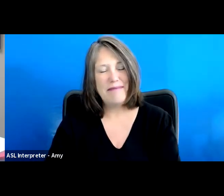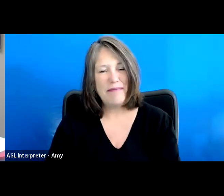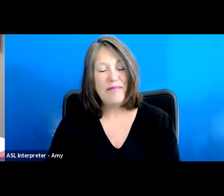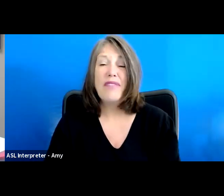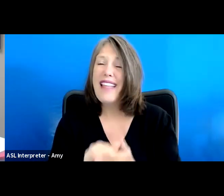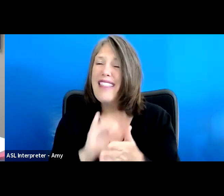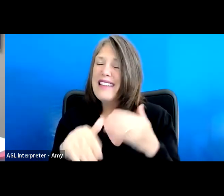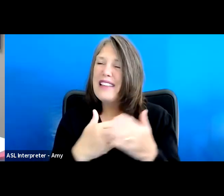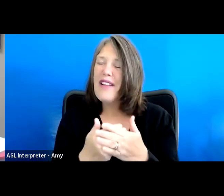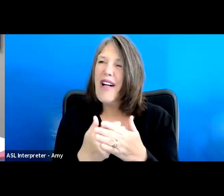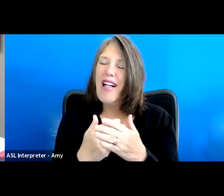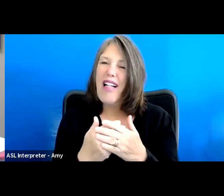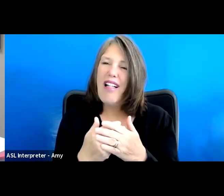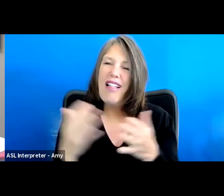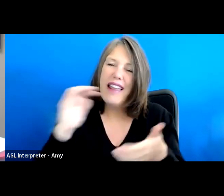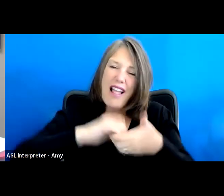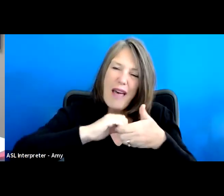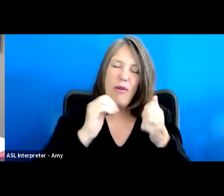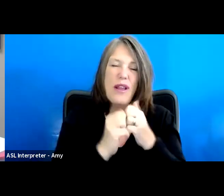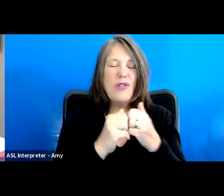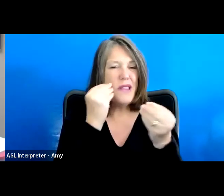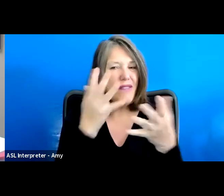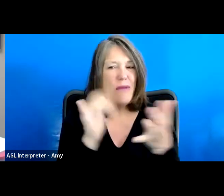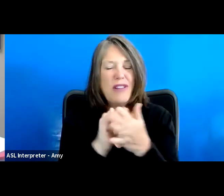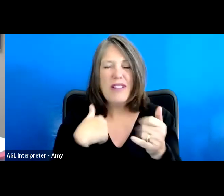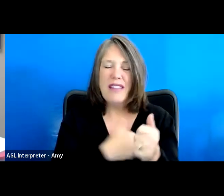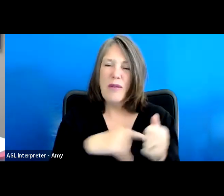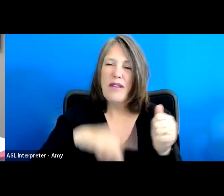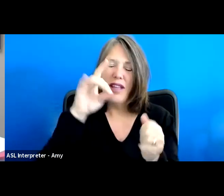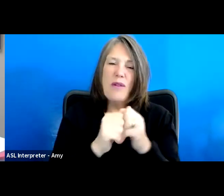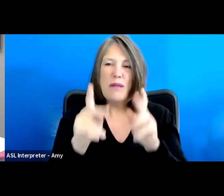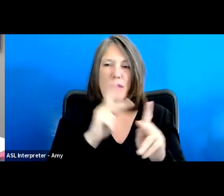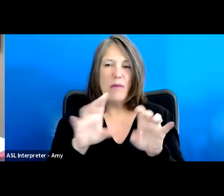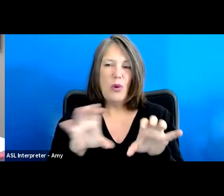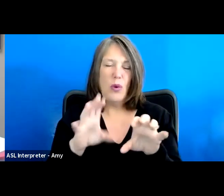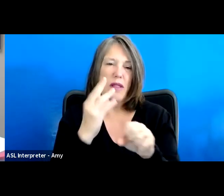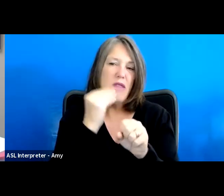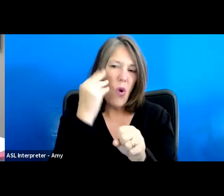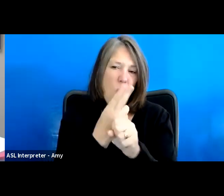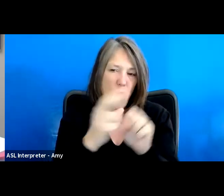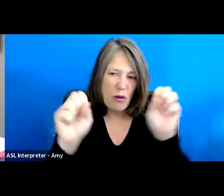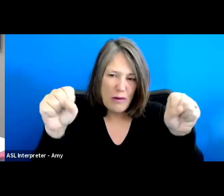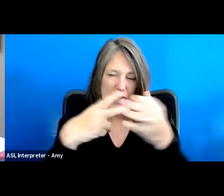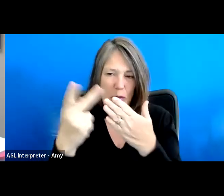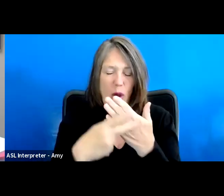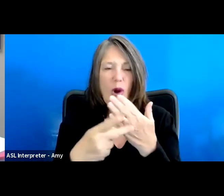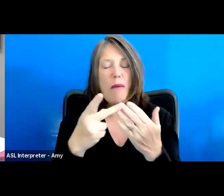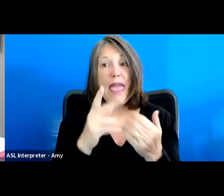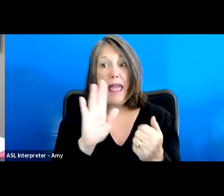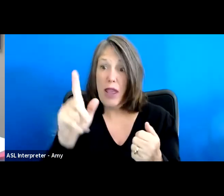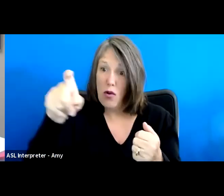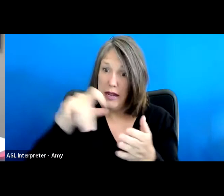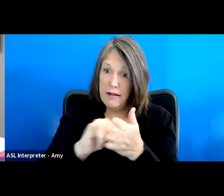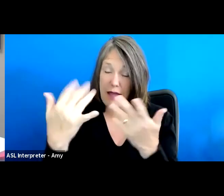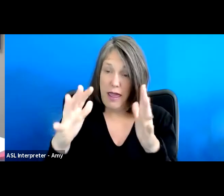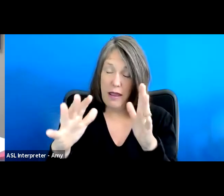all kind of in collaboration with the information that we found with folks doing the home usability program and the needs that they identified.